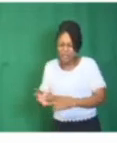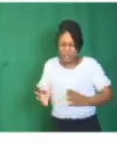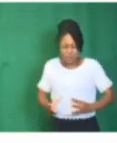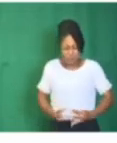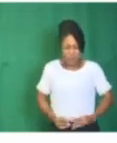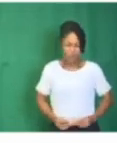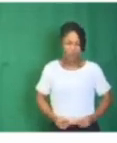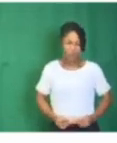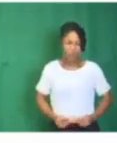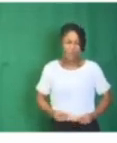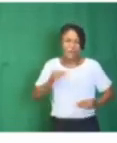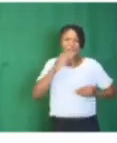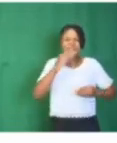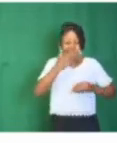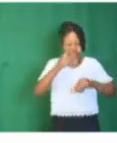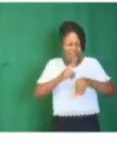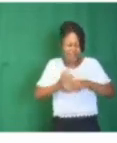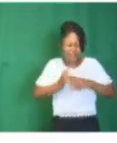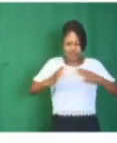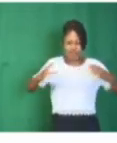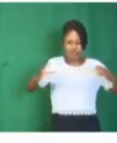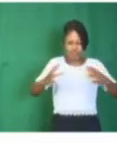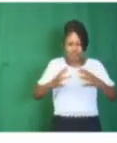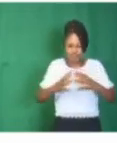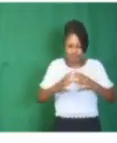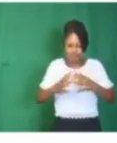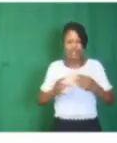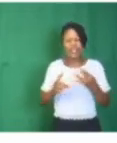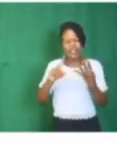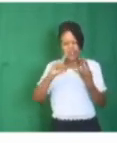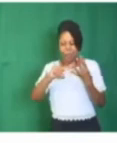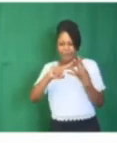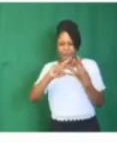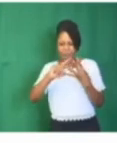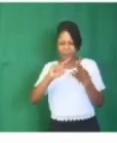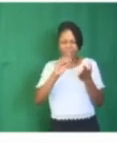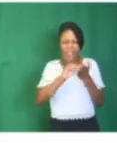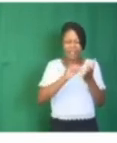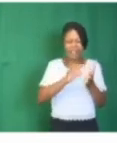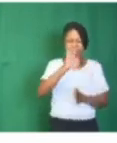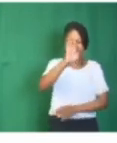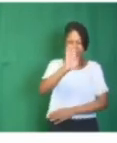urine to a certain capacity. And then we have number 4, called a urethra.